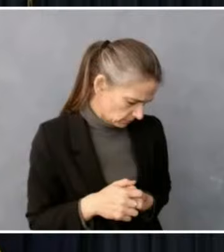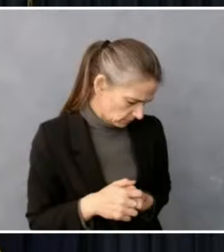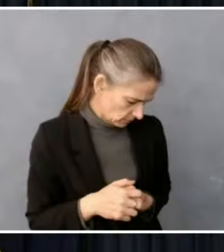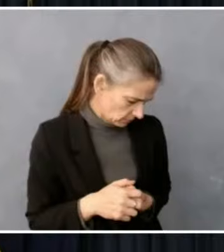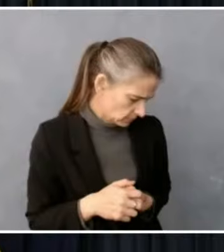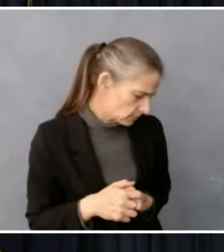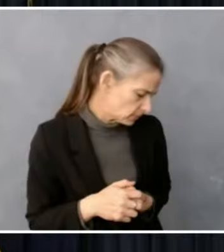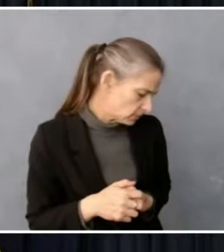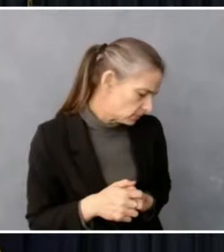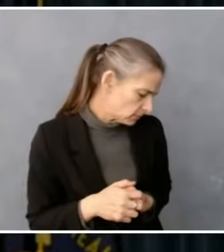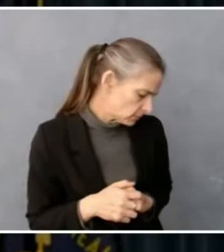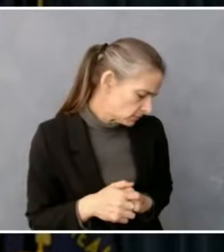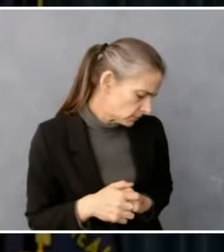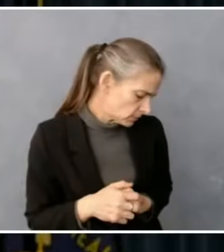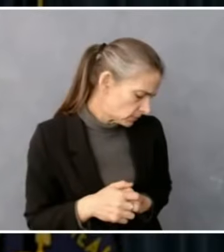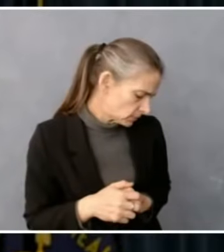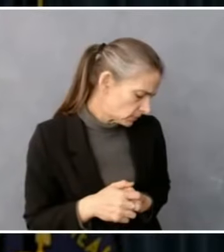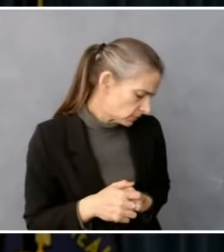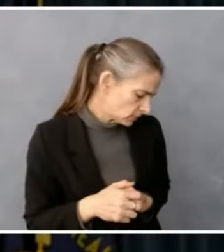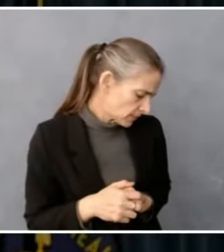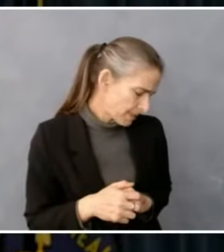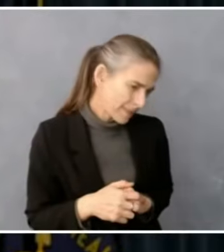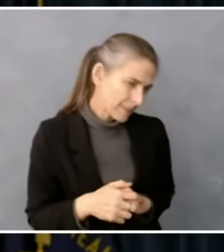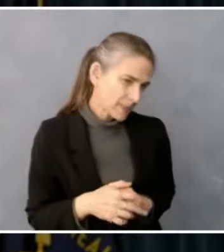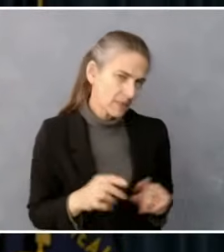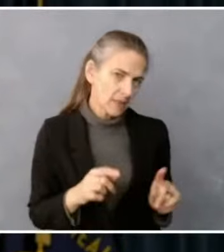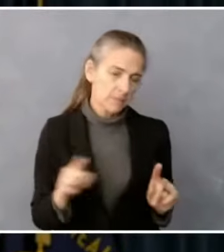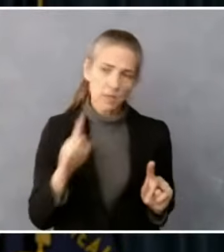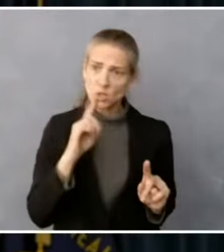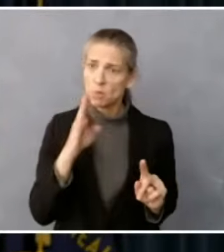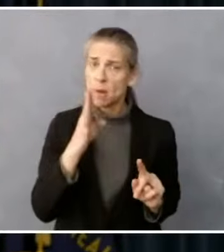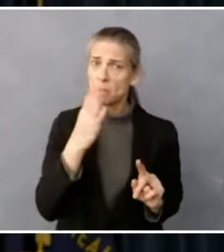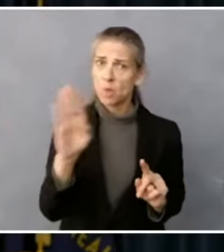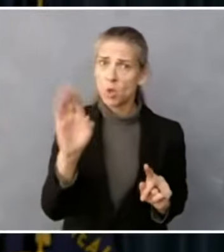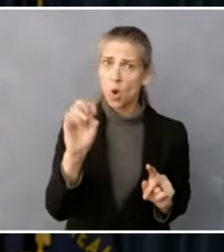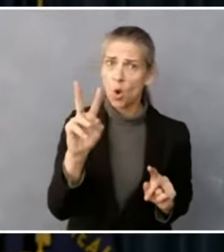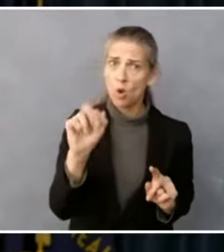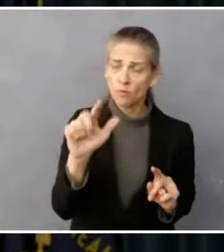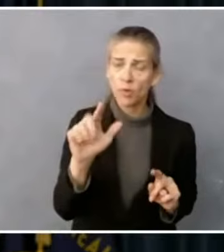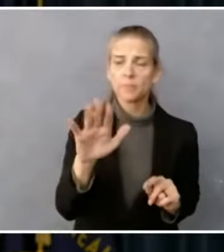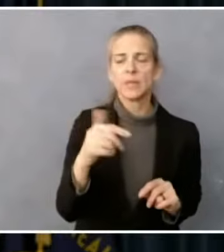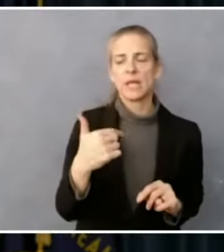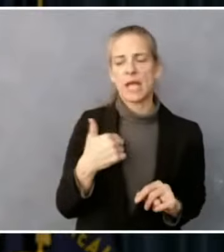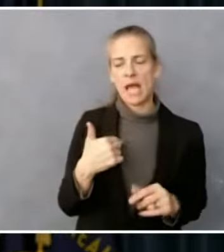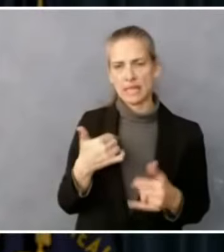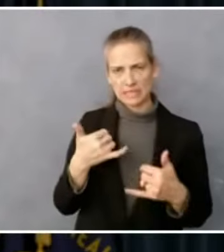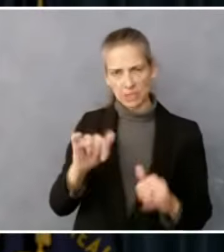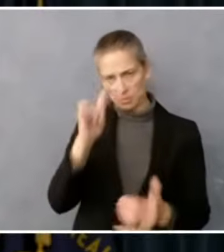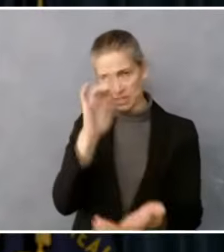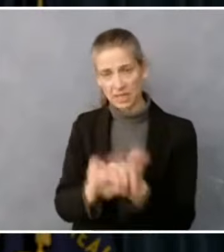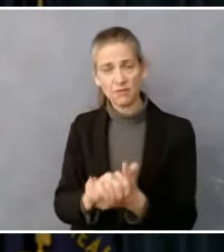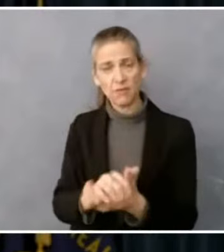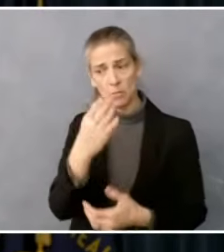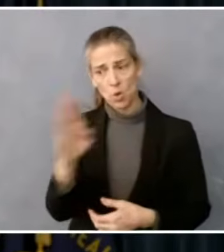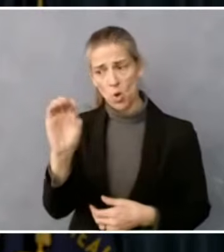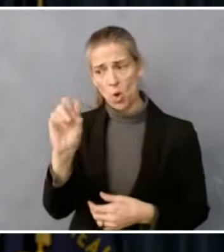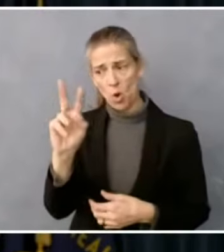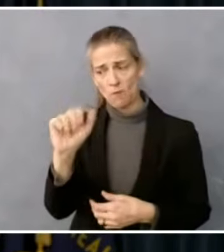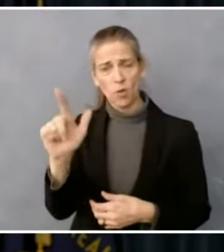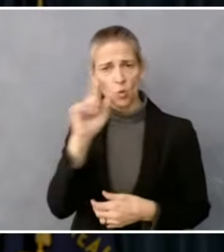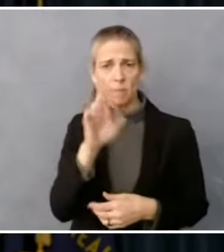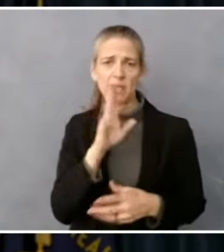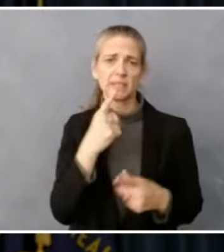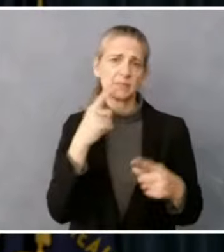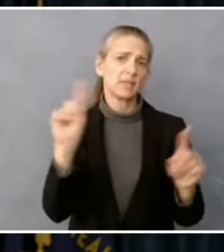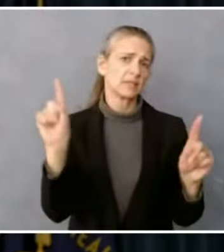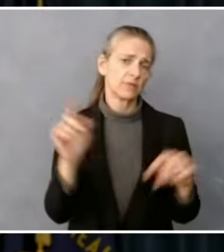Kentucky 2 at Blue Oval. Oh, at Blue Oval? Yeah, so I still believe that Blue Oval is going to be successful. It's just going to